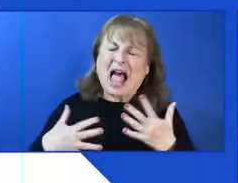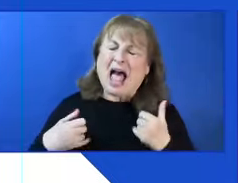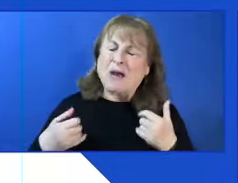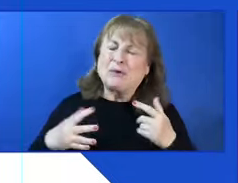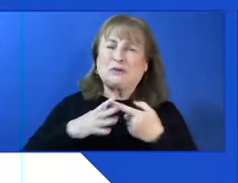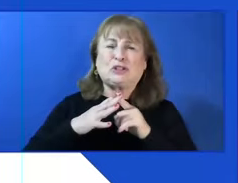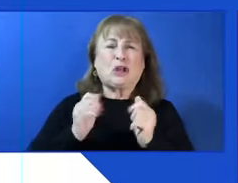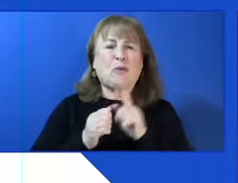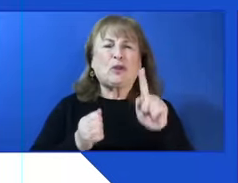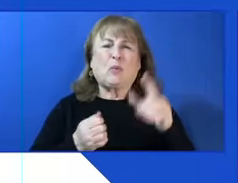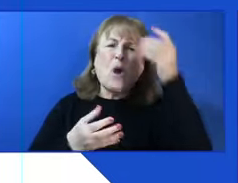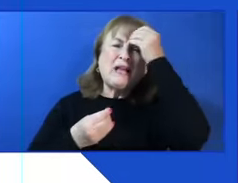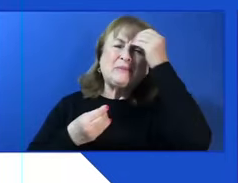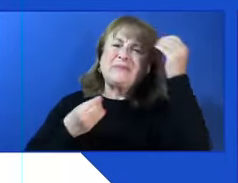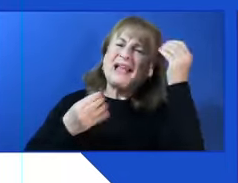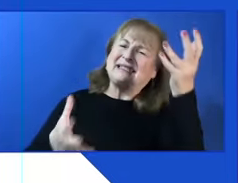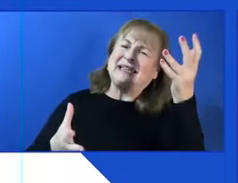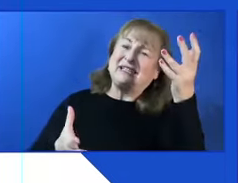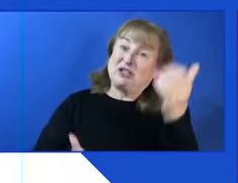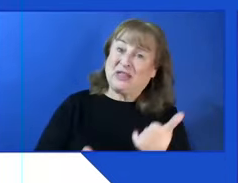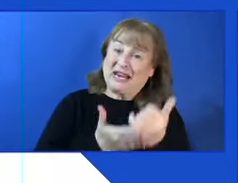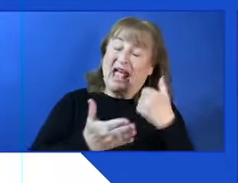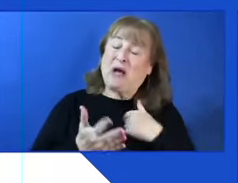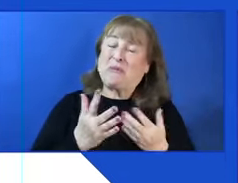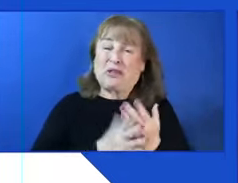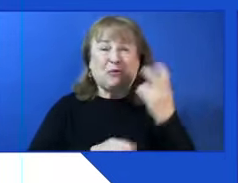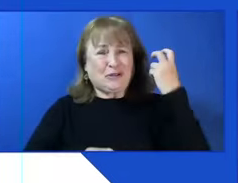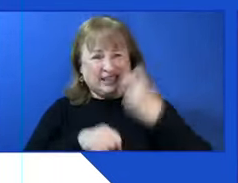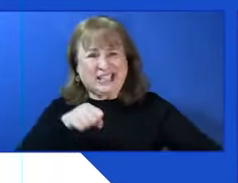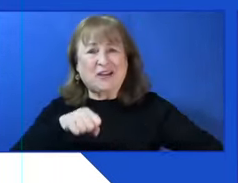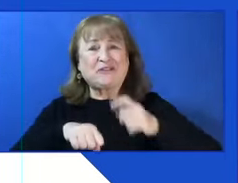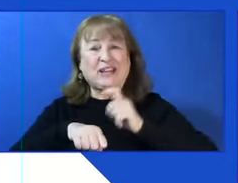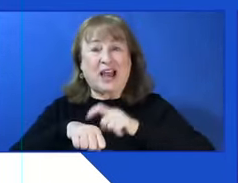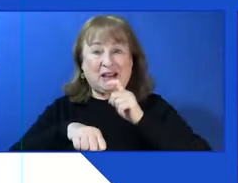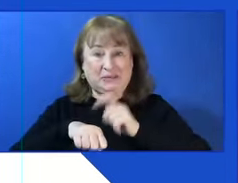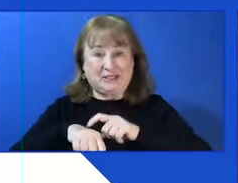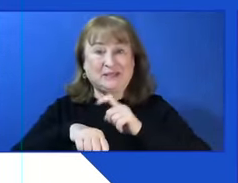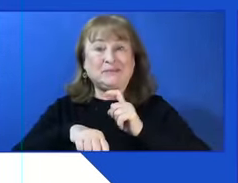one message that has helped me through these tough times.